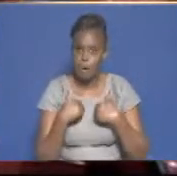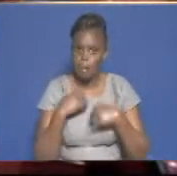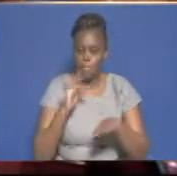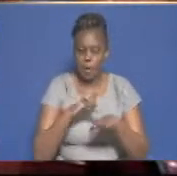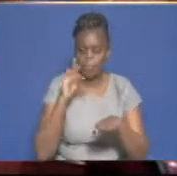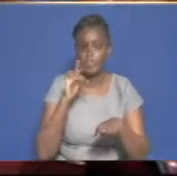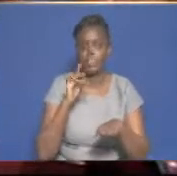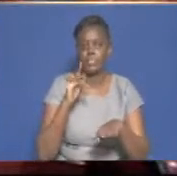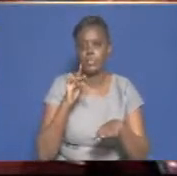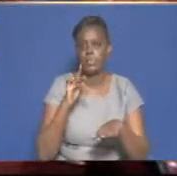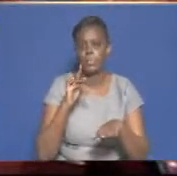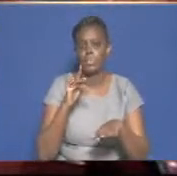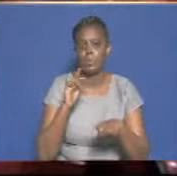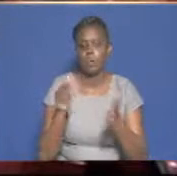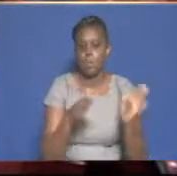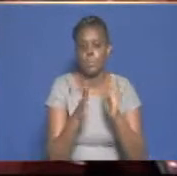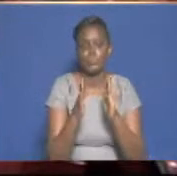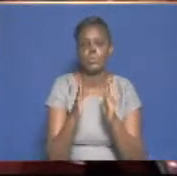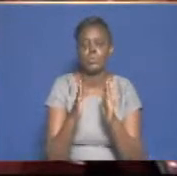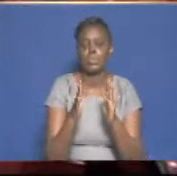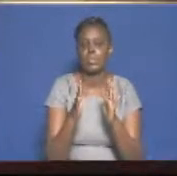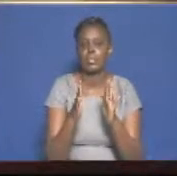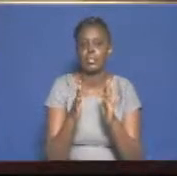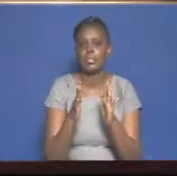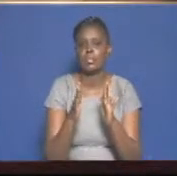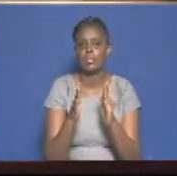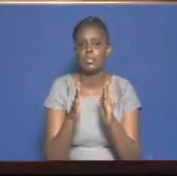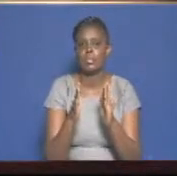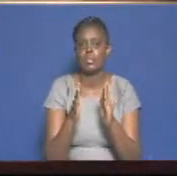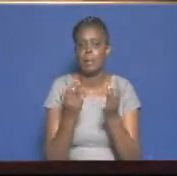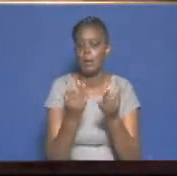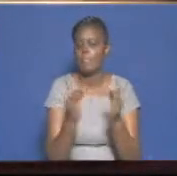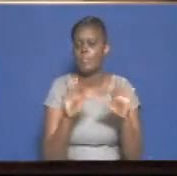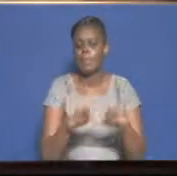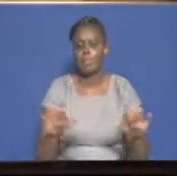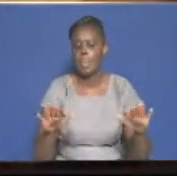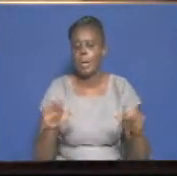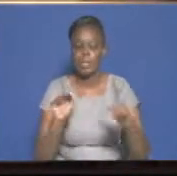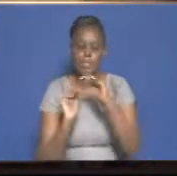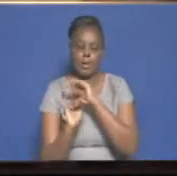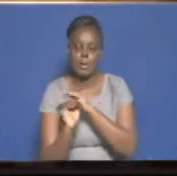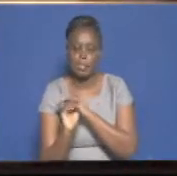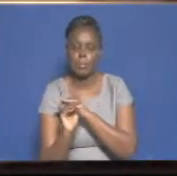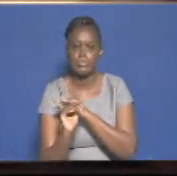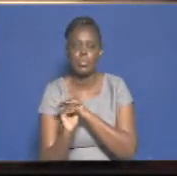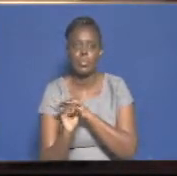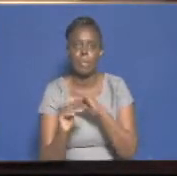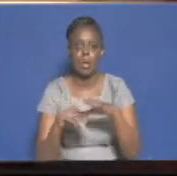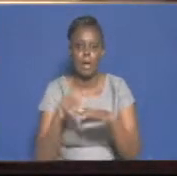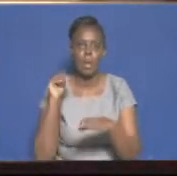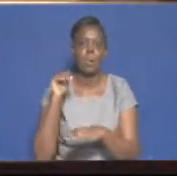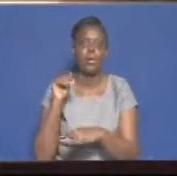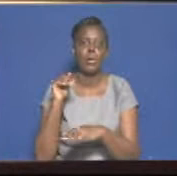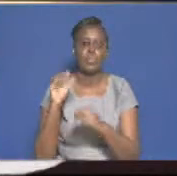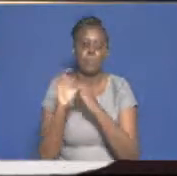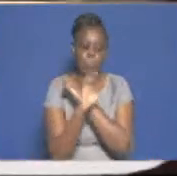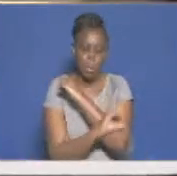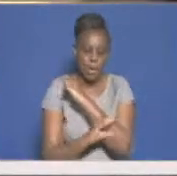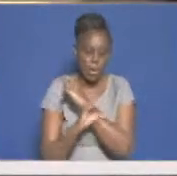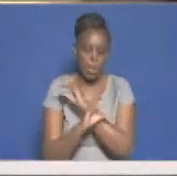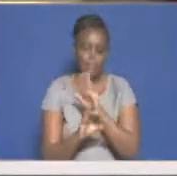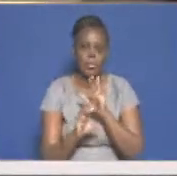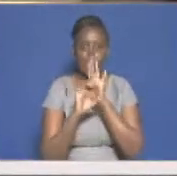of opportunities for free market access created by countries such